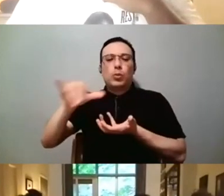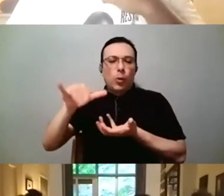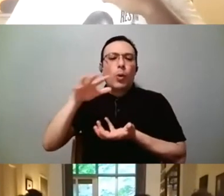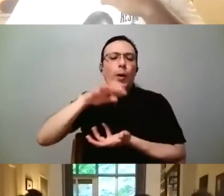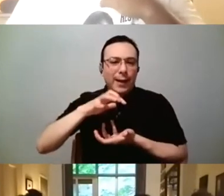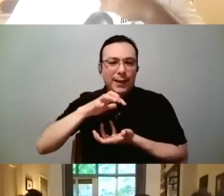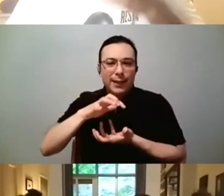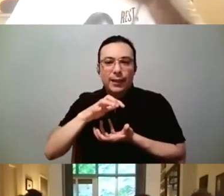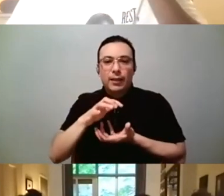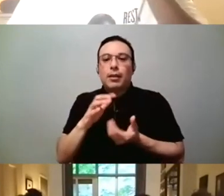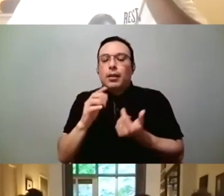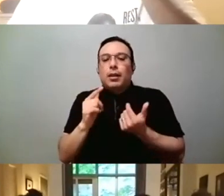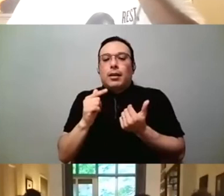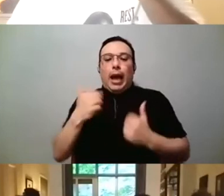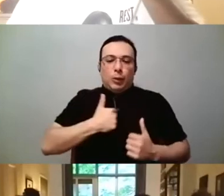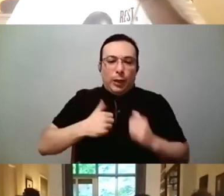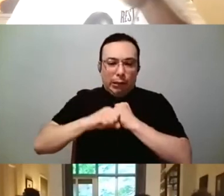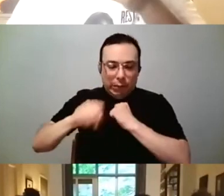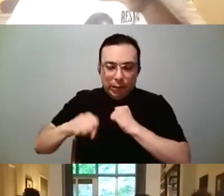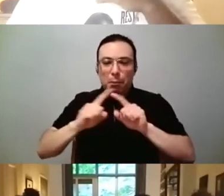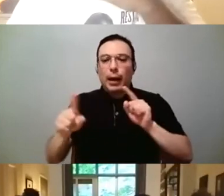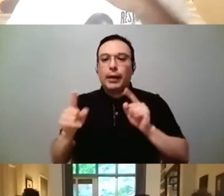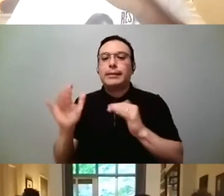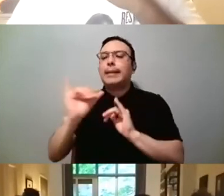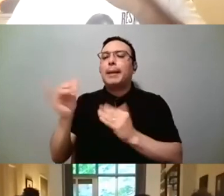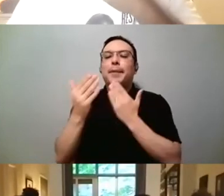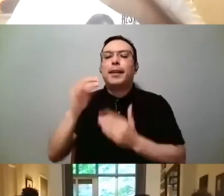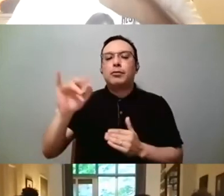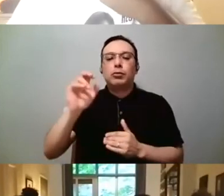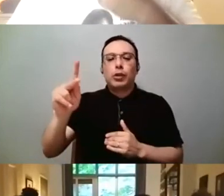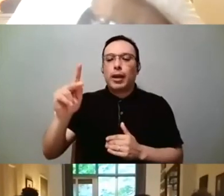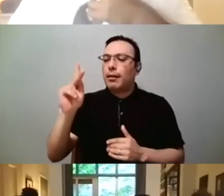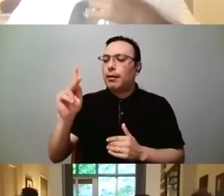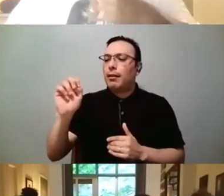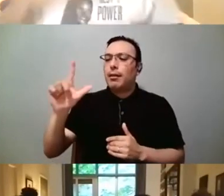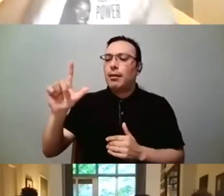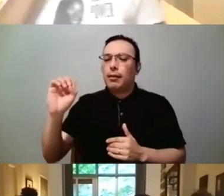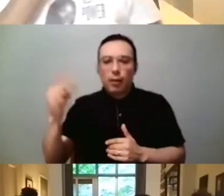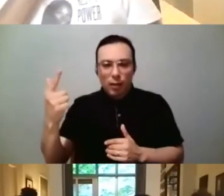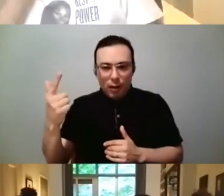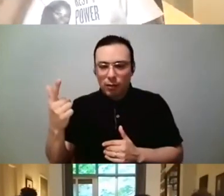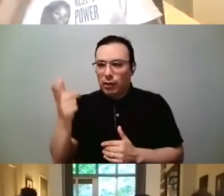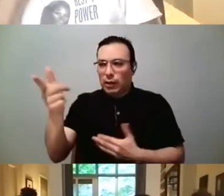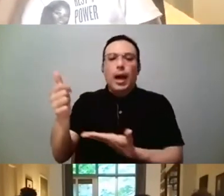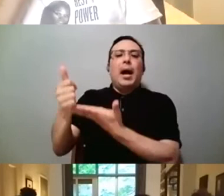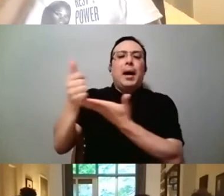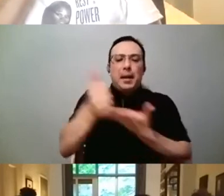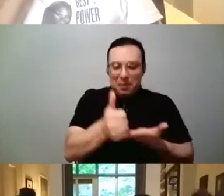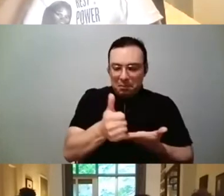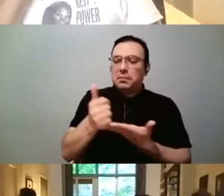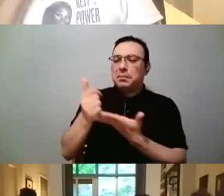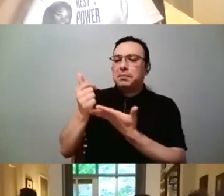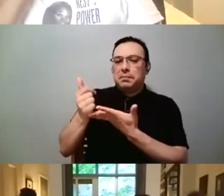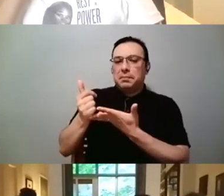long I just want to also thank Jack Kellogg for. Heather Helping to realize the